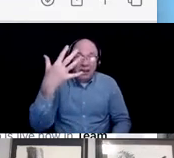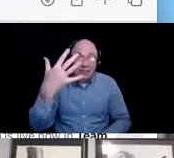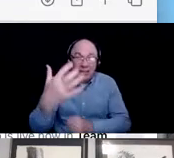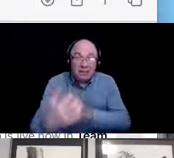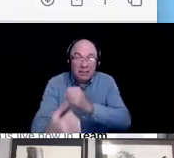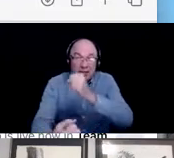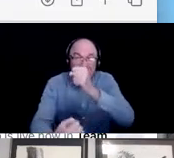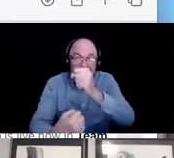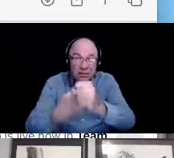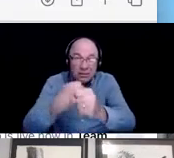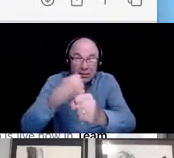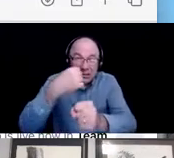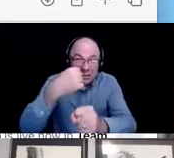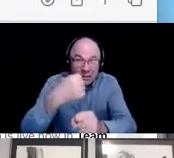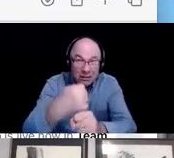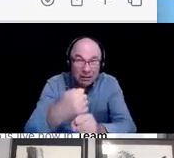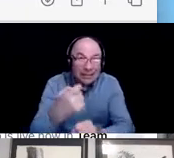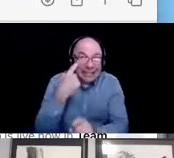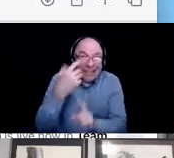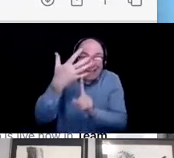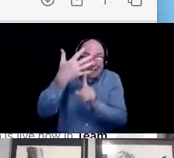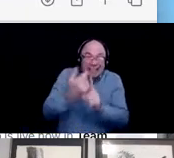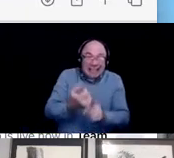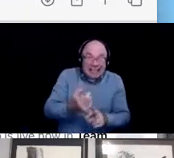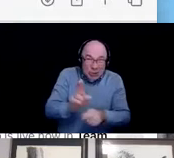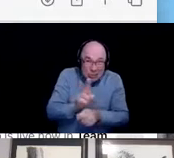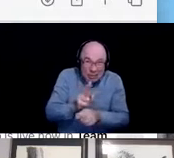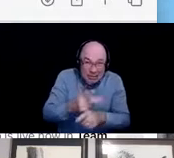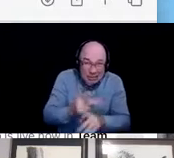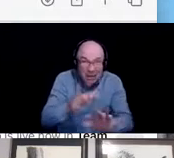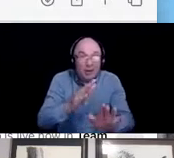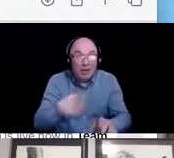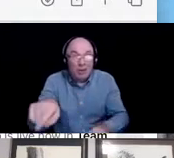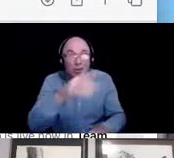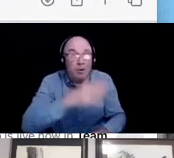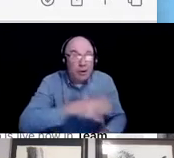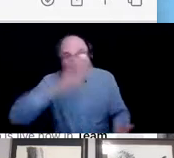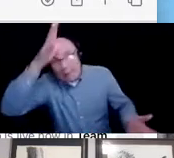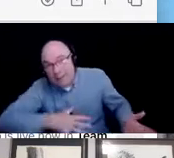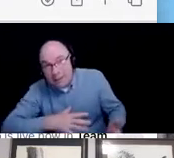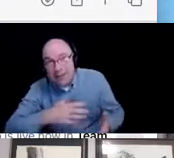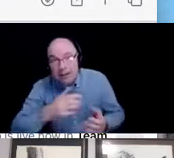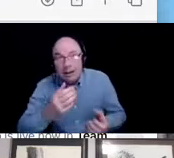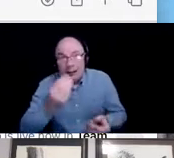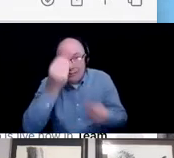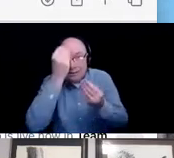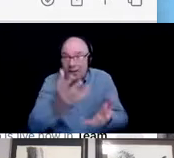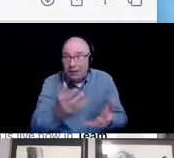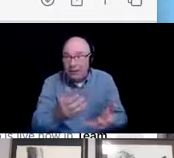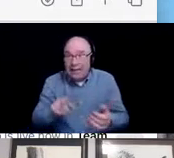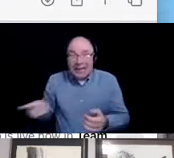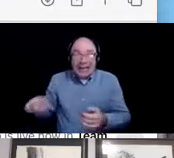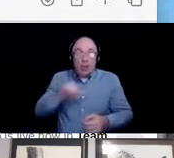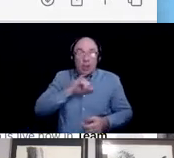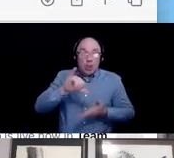after using the products for 5 months. And if I told you, ladies and men, how many feet were missing, I mean, he had surgeries.